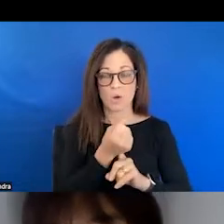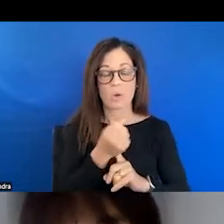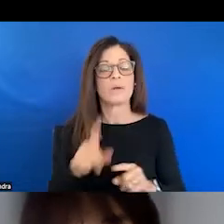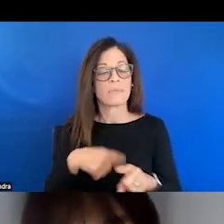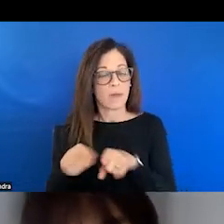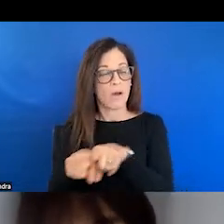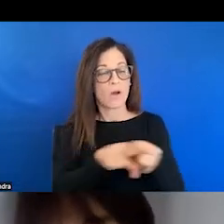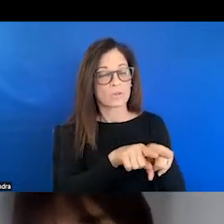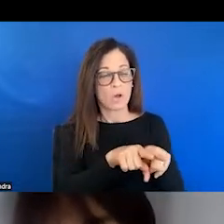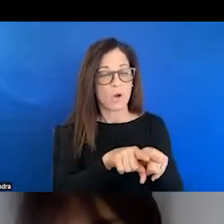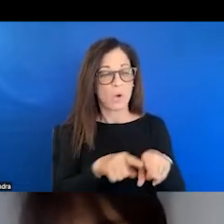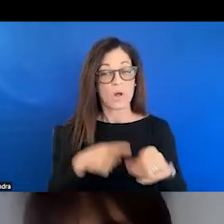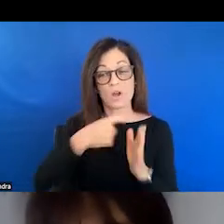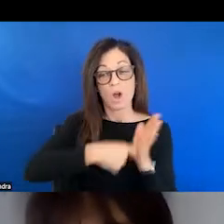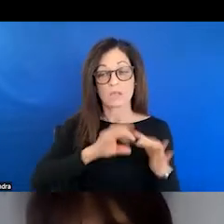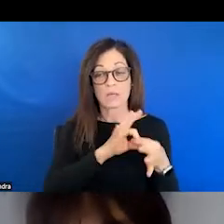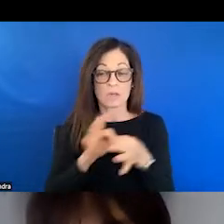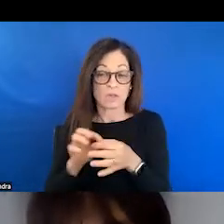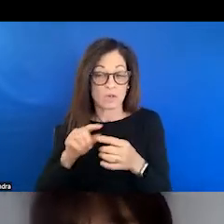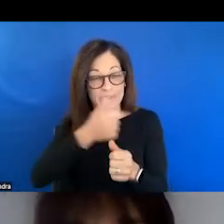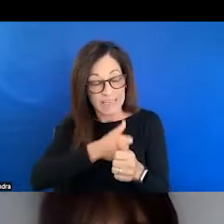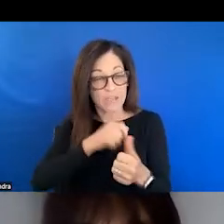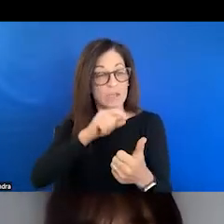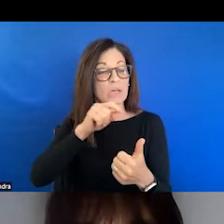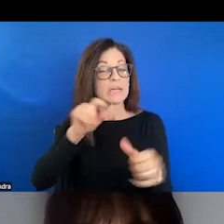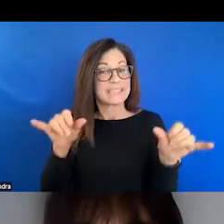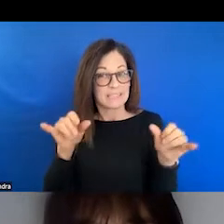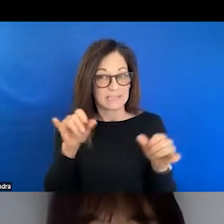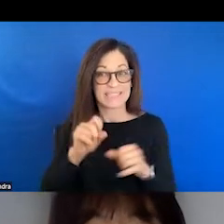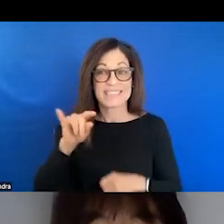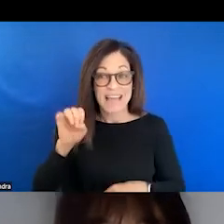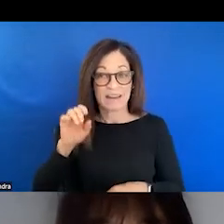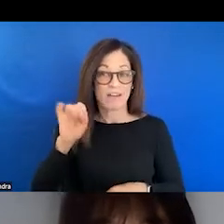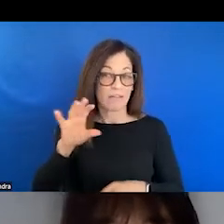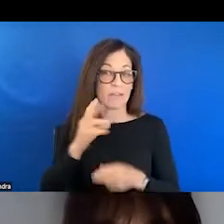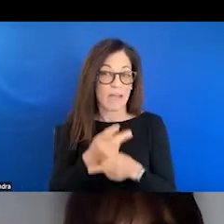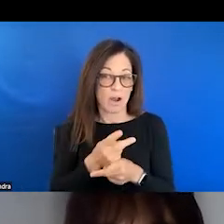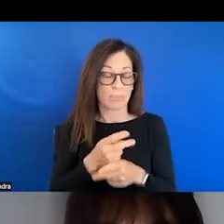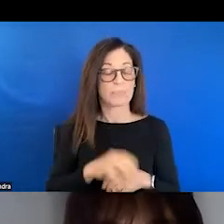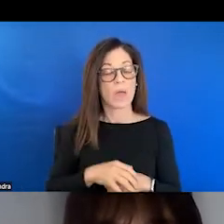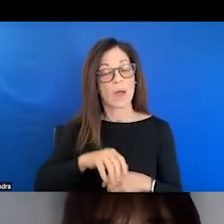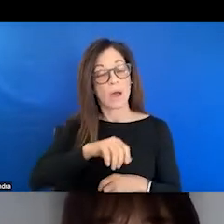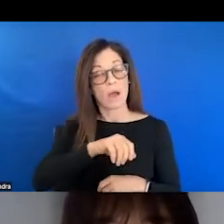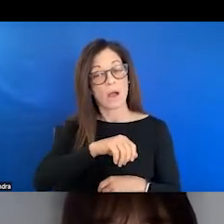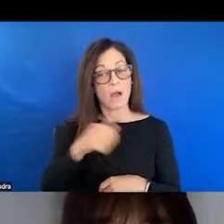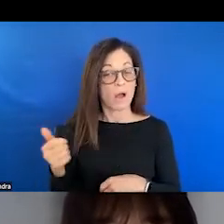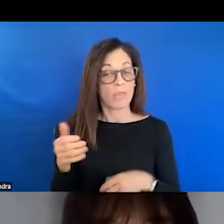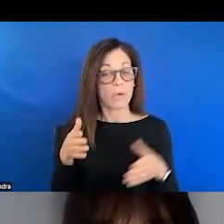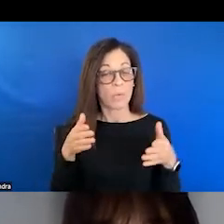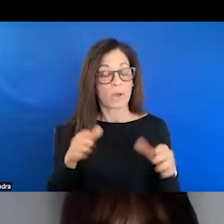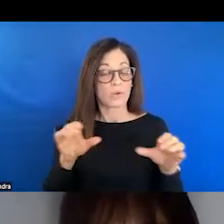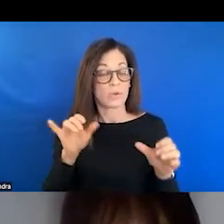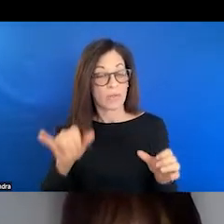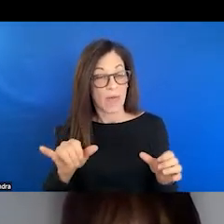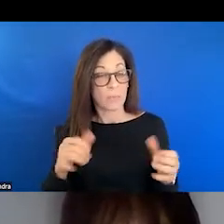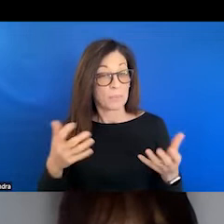also the cost associated with each site of care. And then the other way to do this would be to